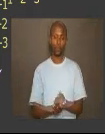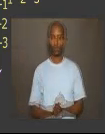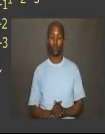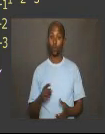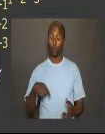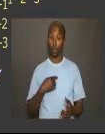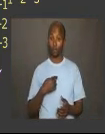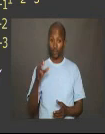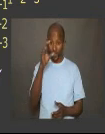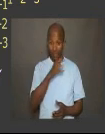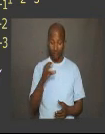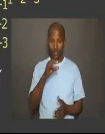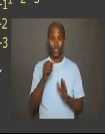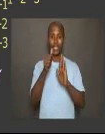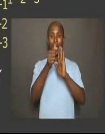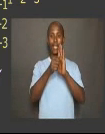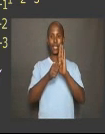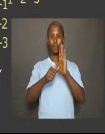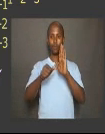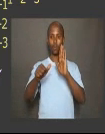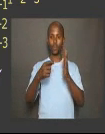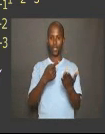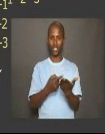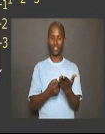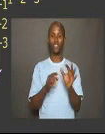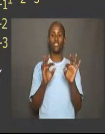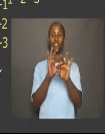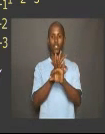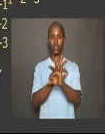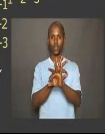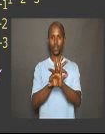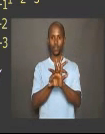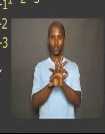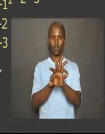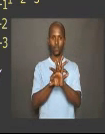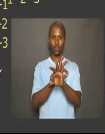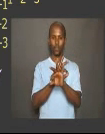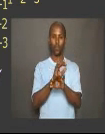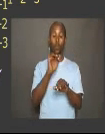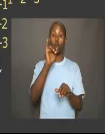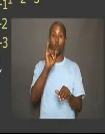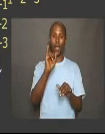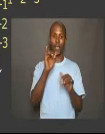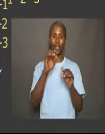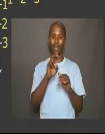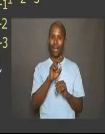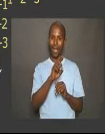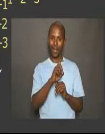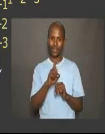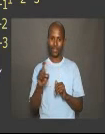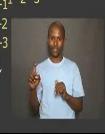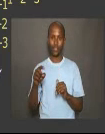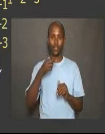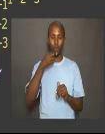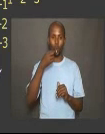We have discovered the asymptotes of this function. The y-axis is